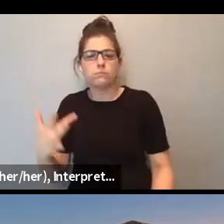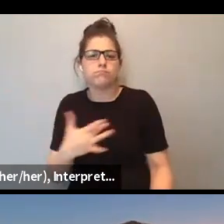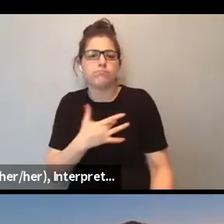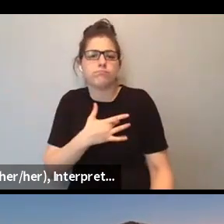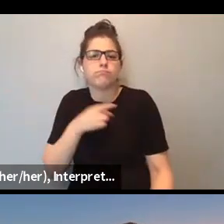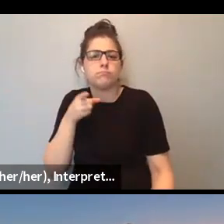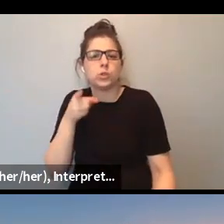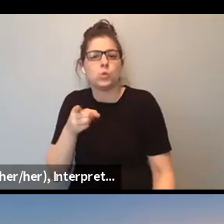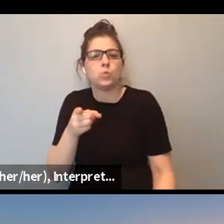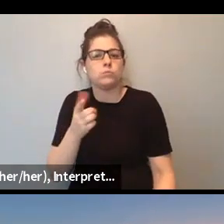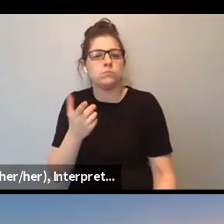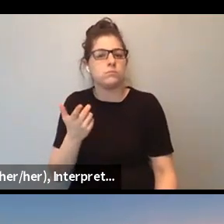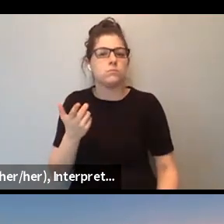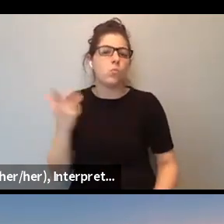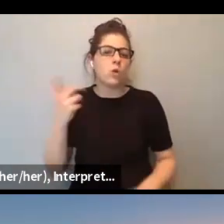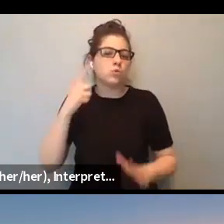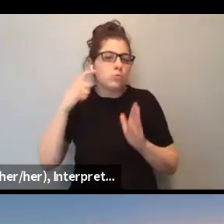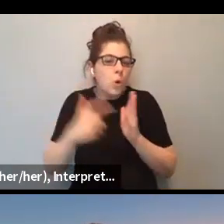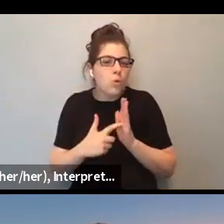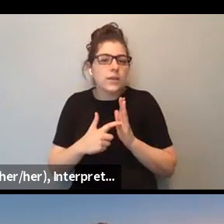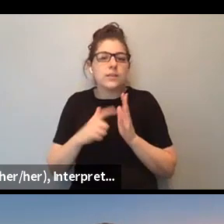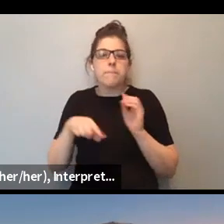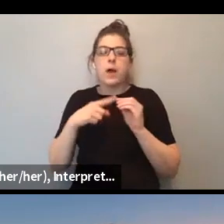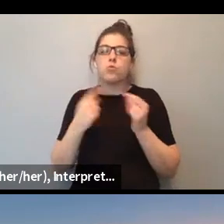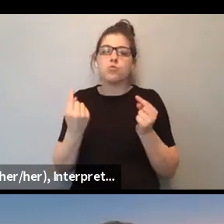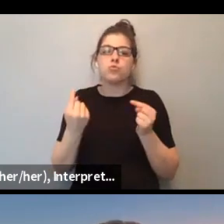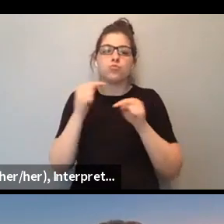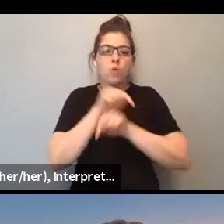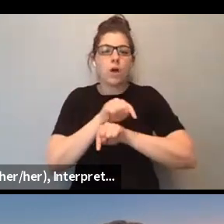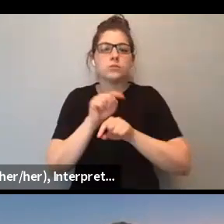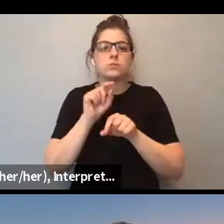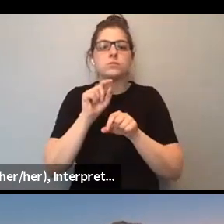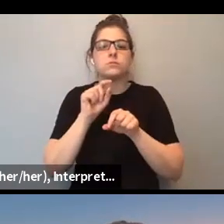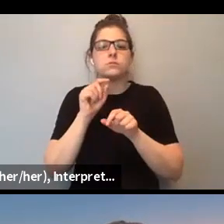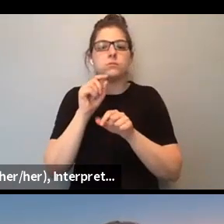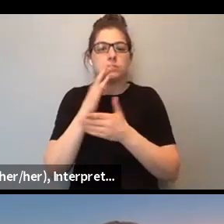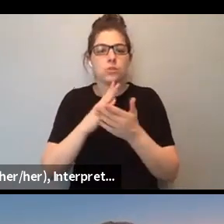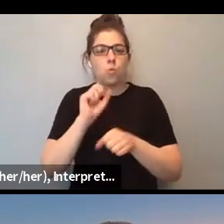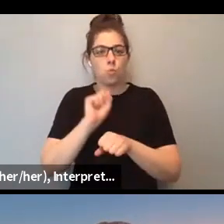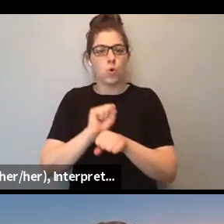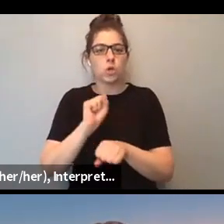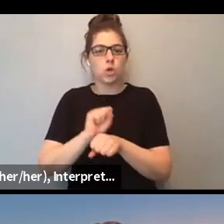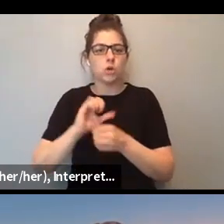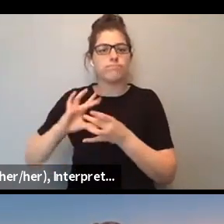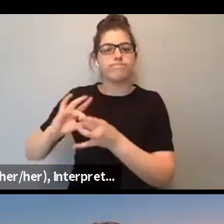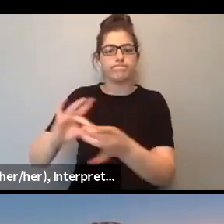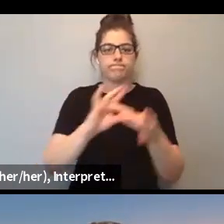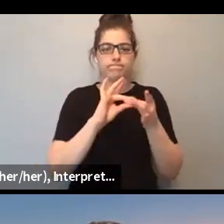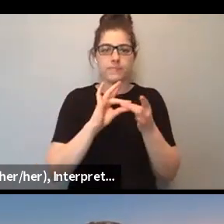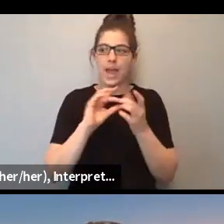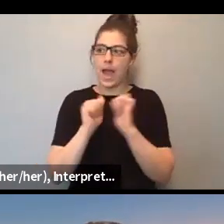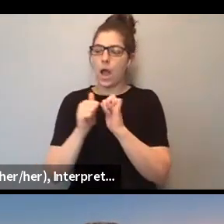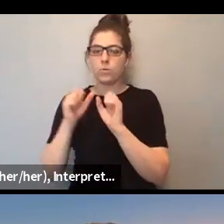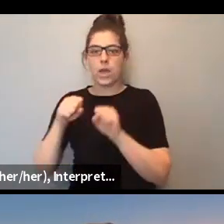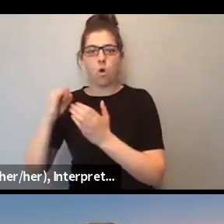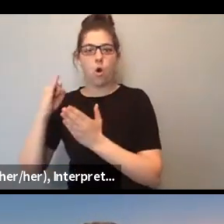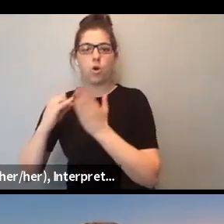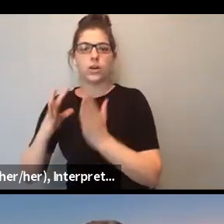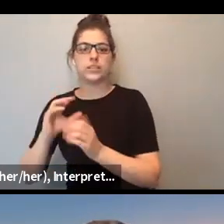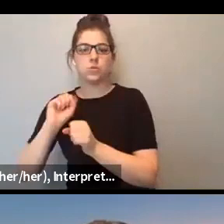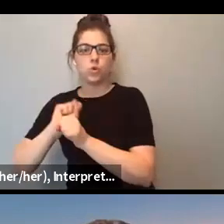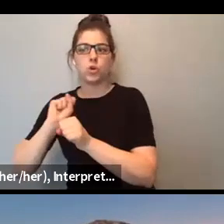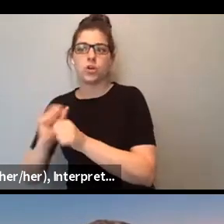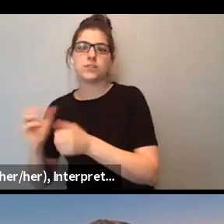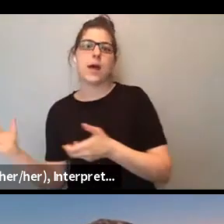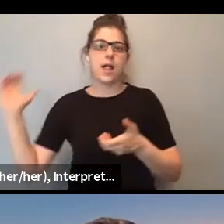group's emphasis on cross-sector worker solidarity? And how do you think we artists can better align with other laborers, with other